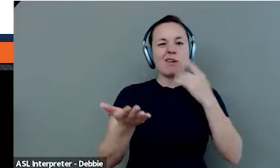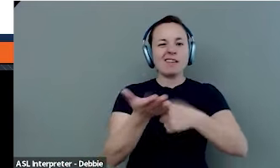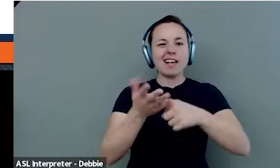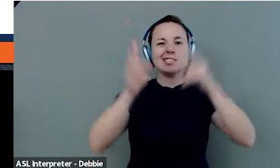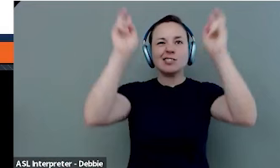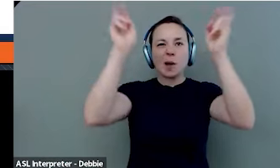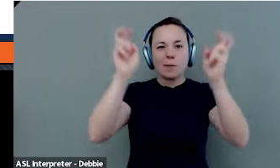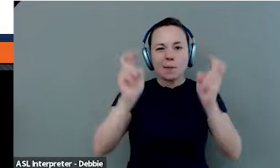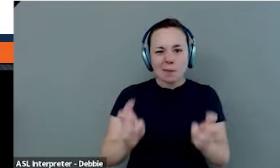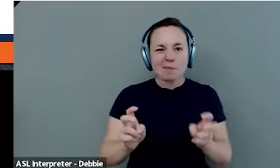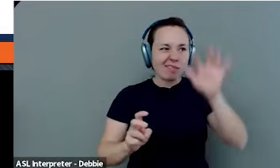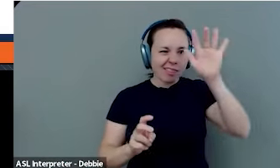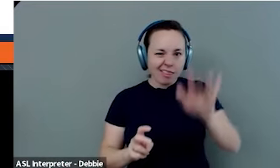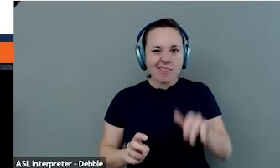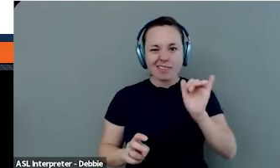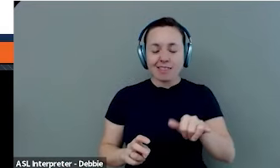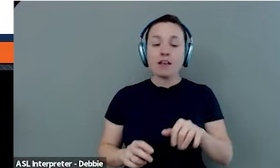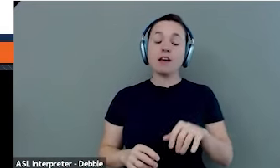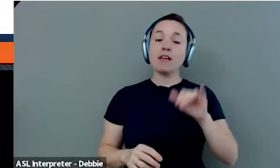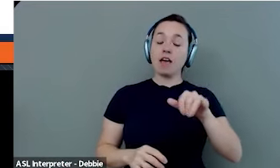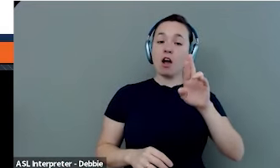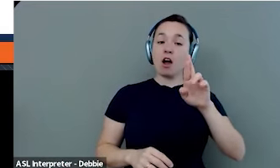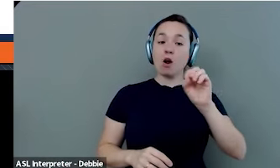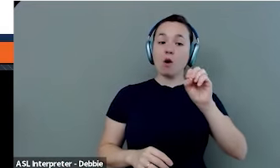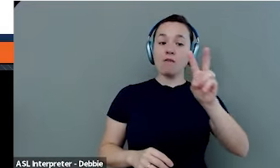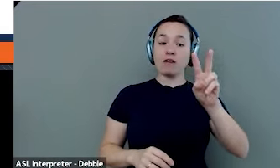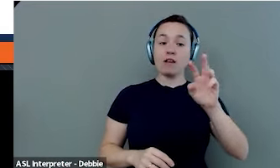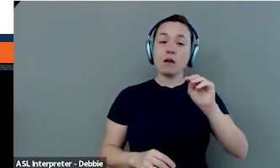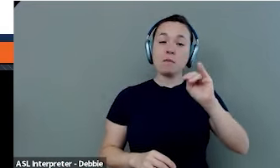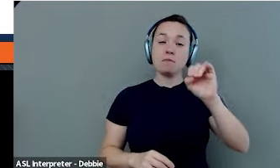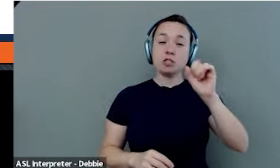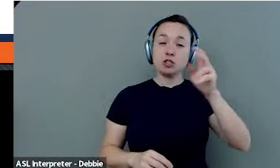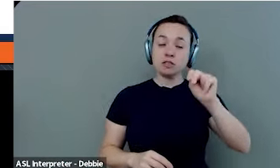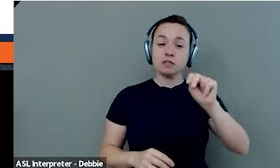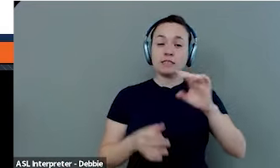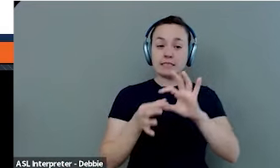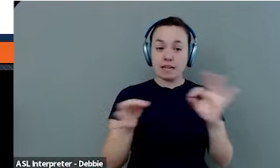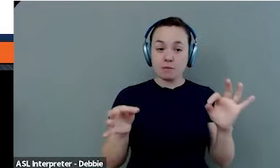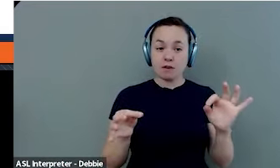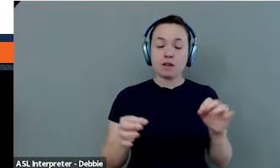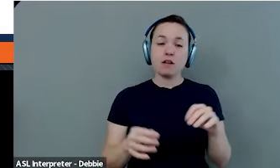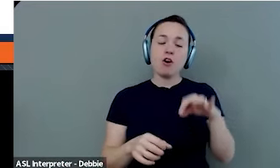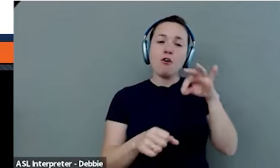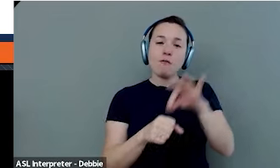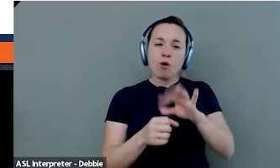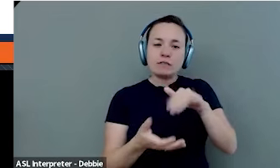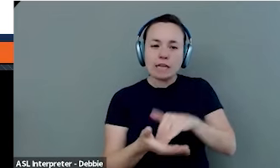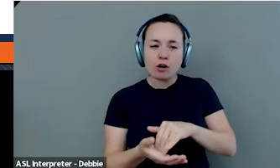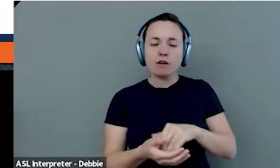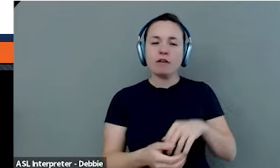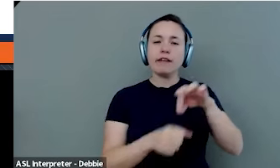discussing. First, the ROV mission statement, vote centers, election worker